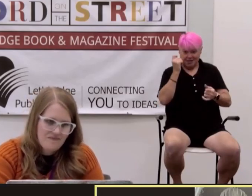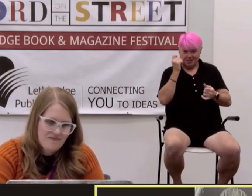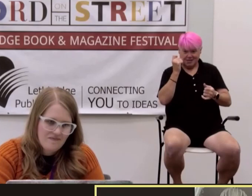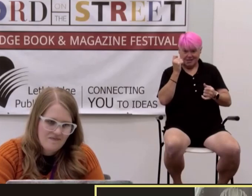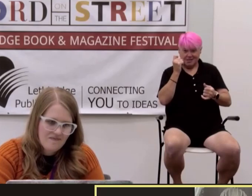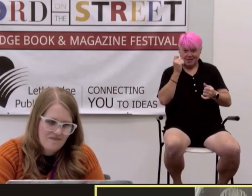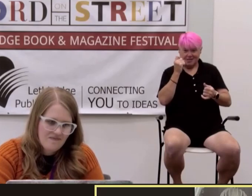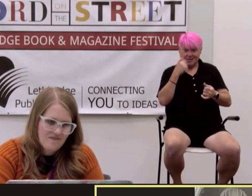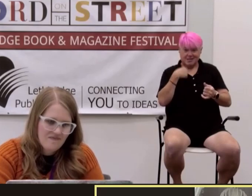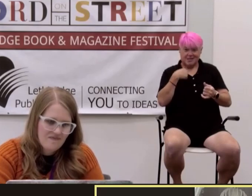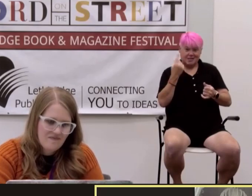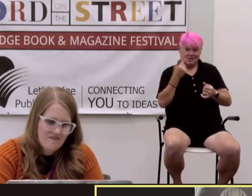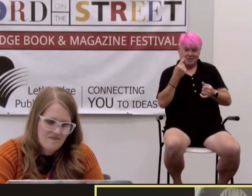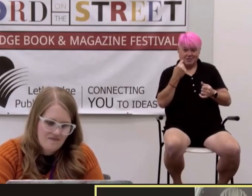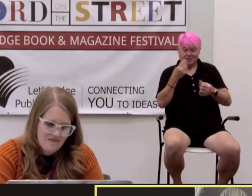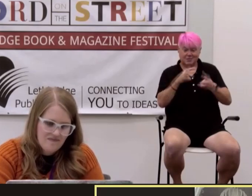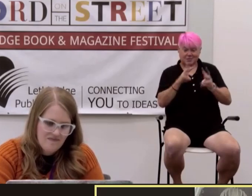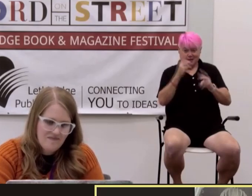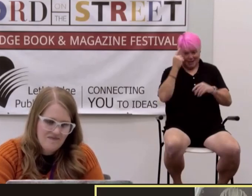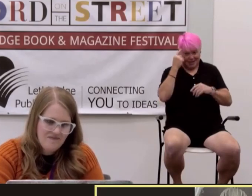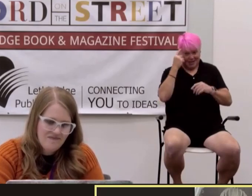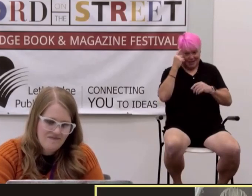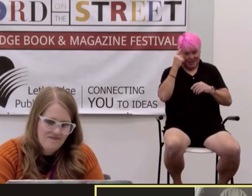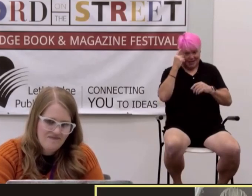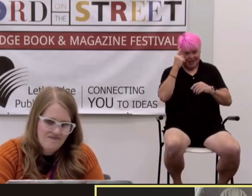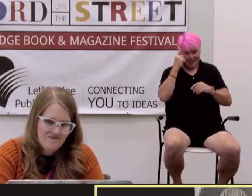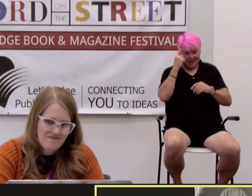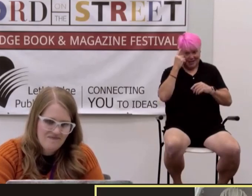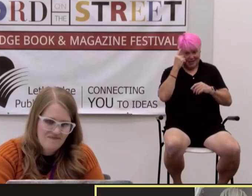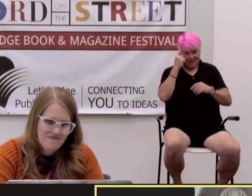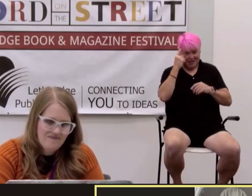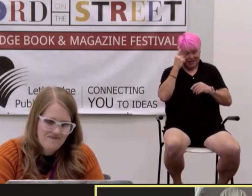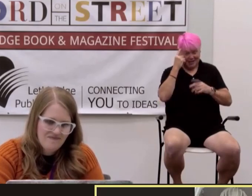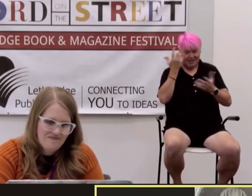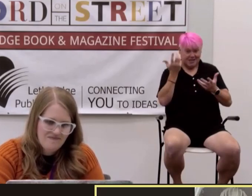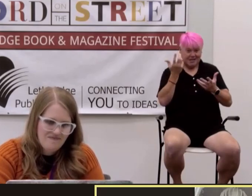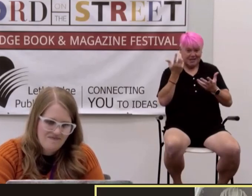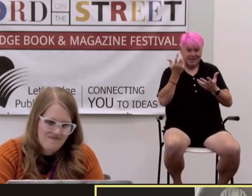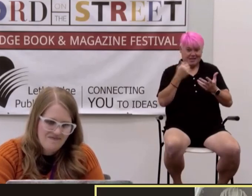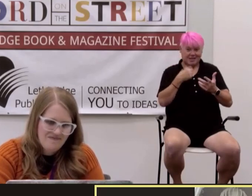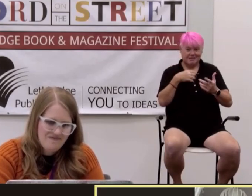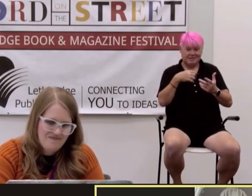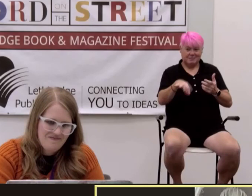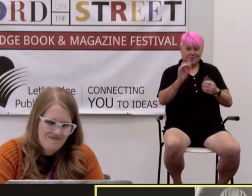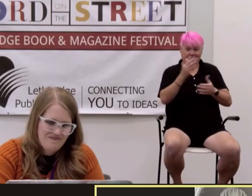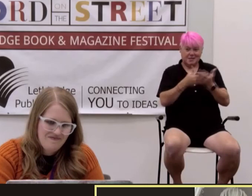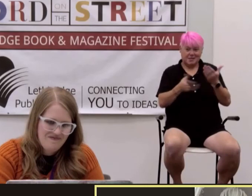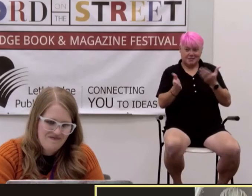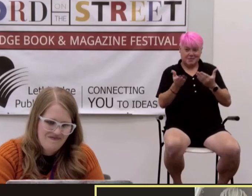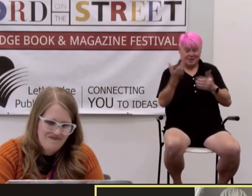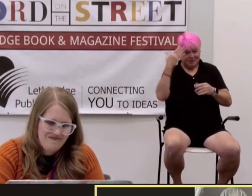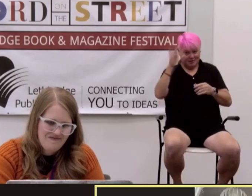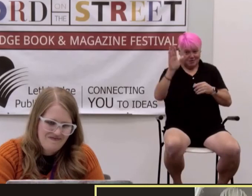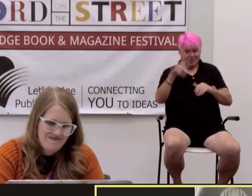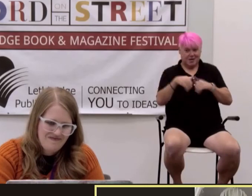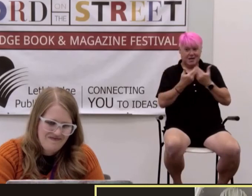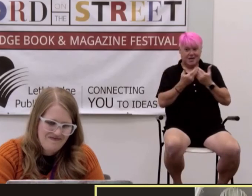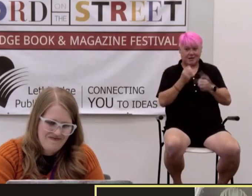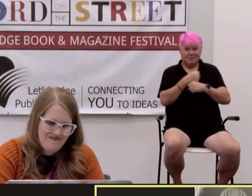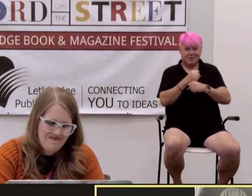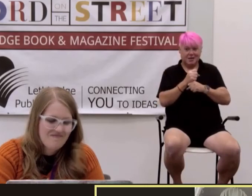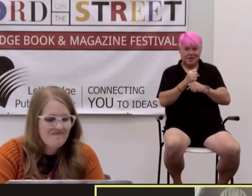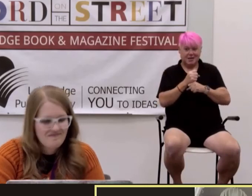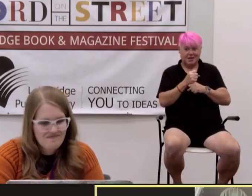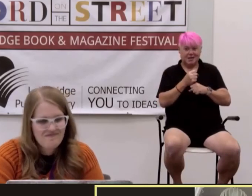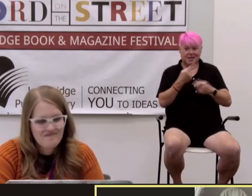the only way I can think, that inspires me, I'm going to pick something I don't know how to make and try to figure out how to make it.